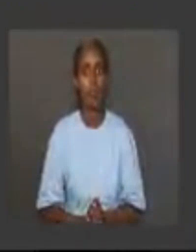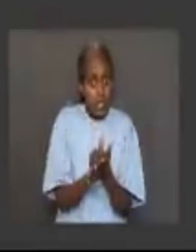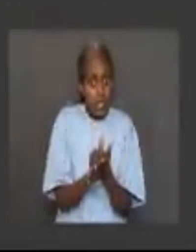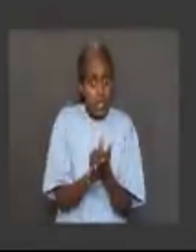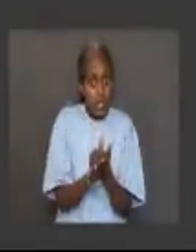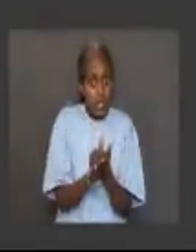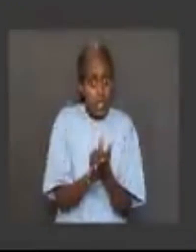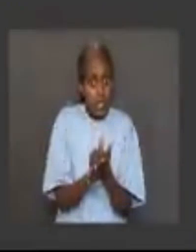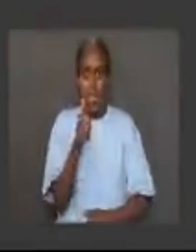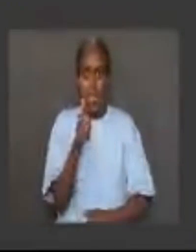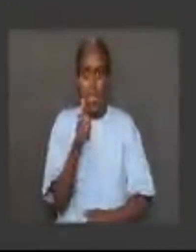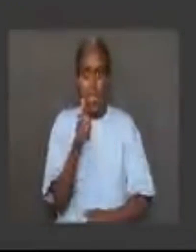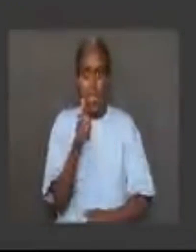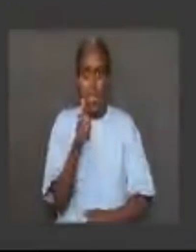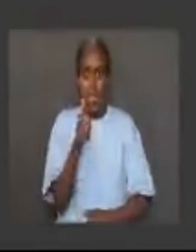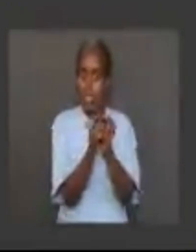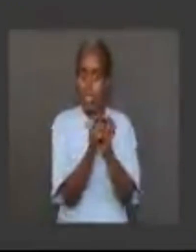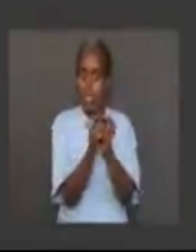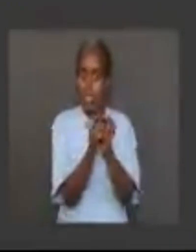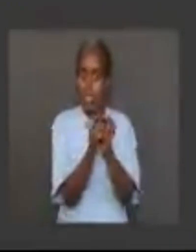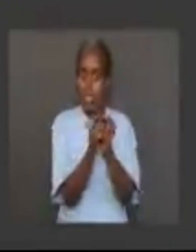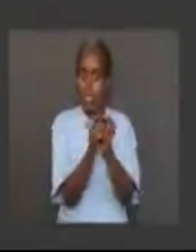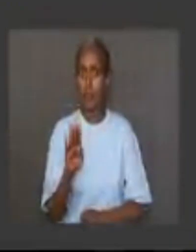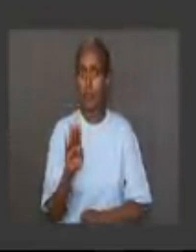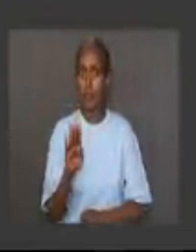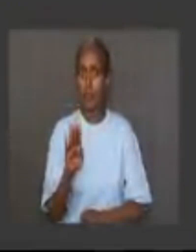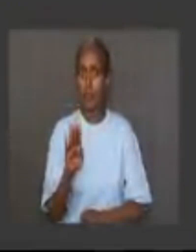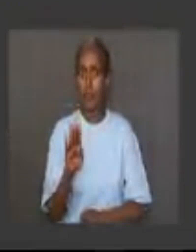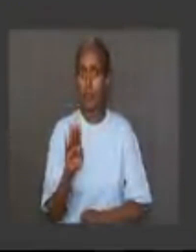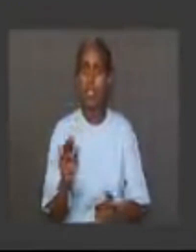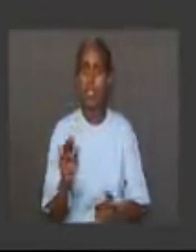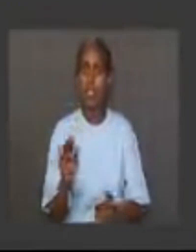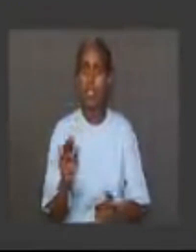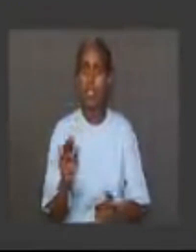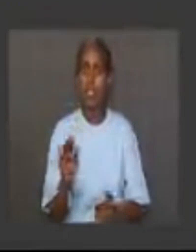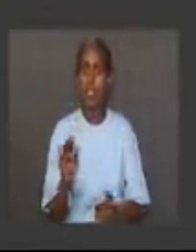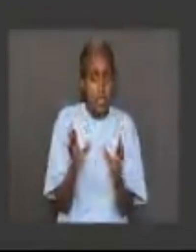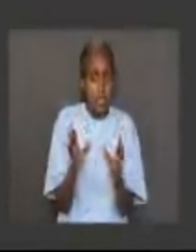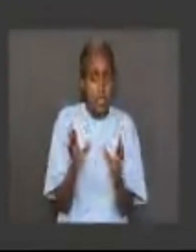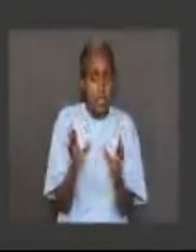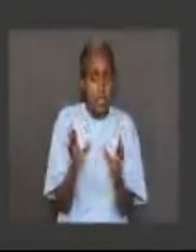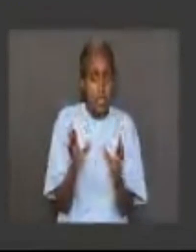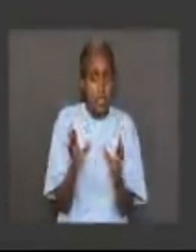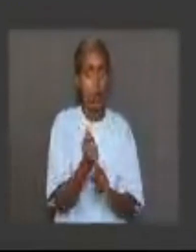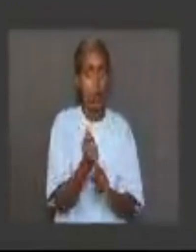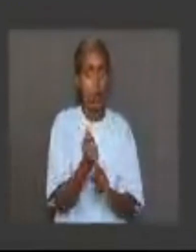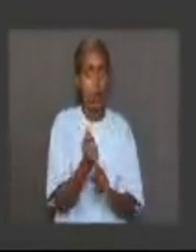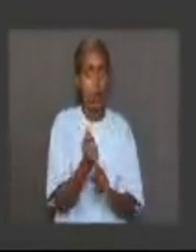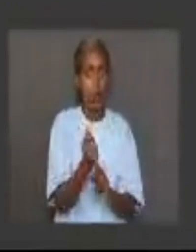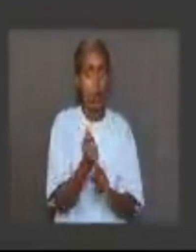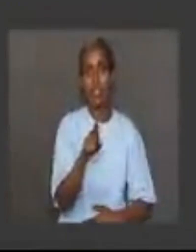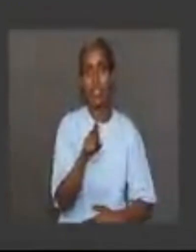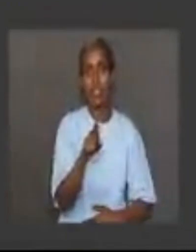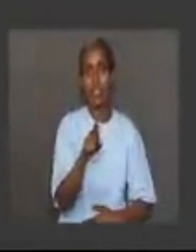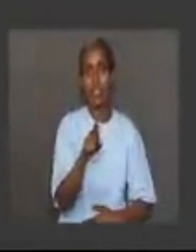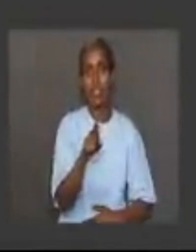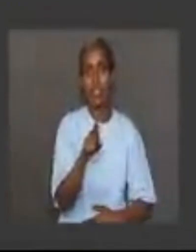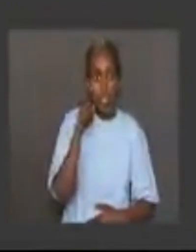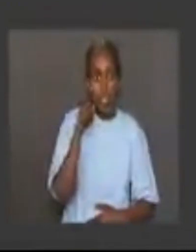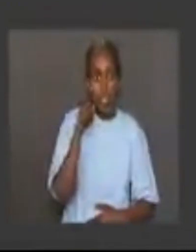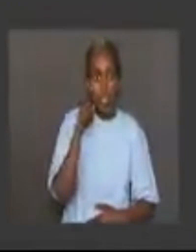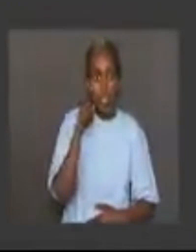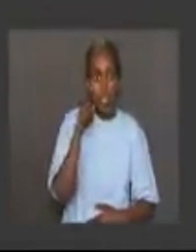A intersection B is the set containing X, where X